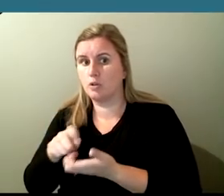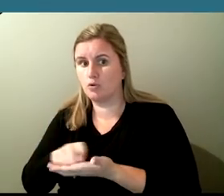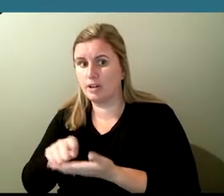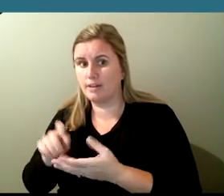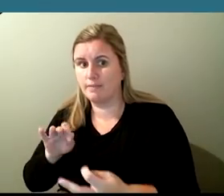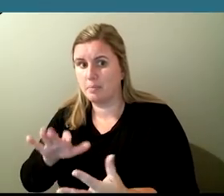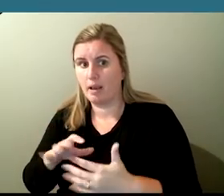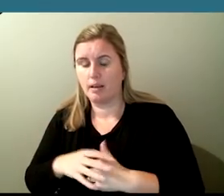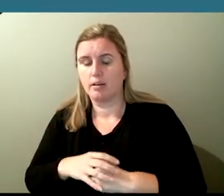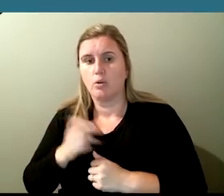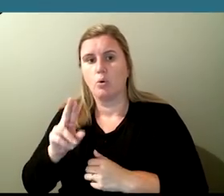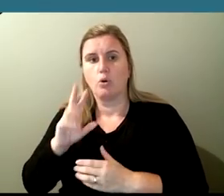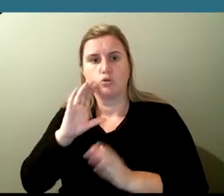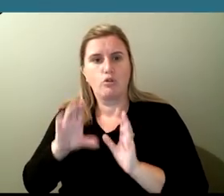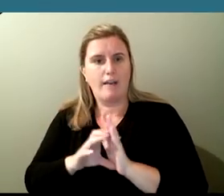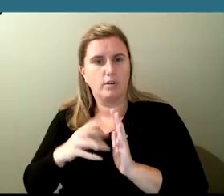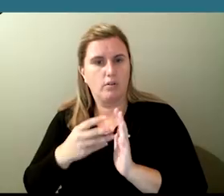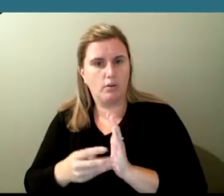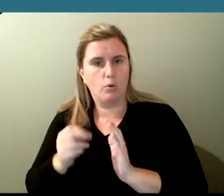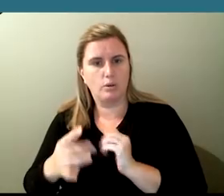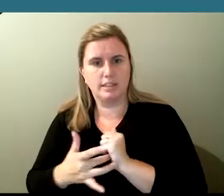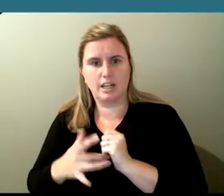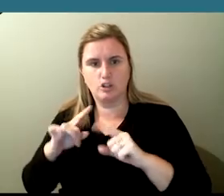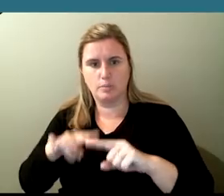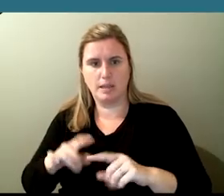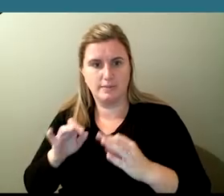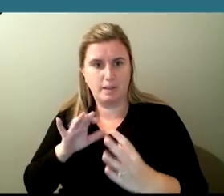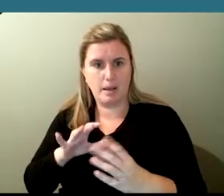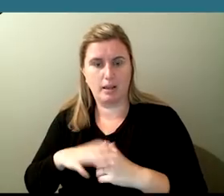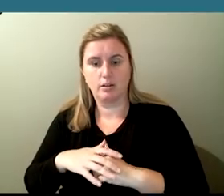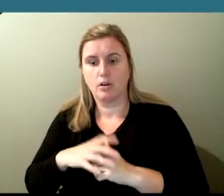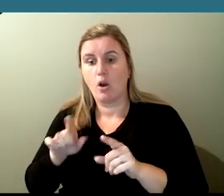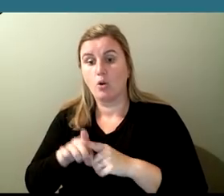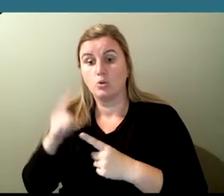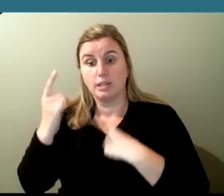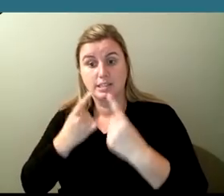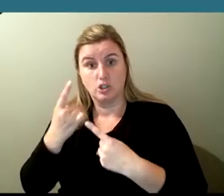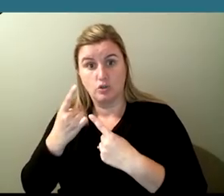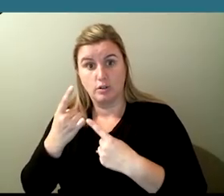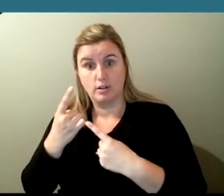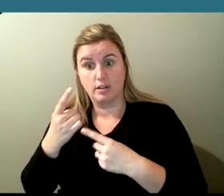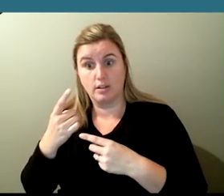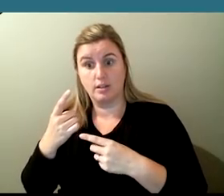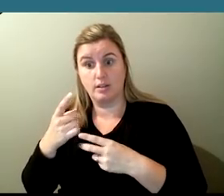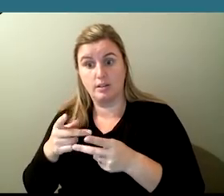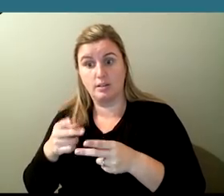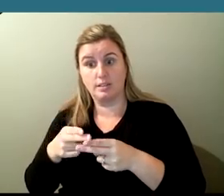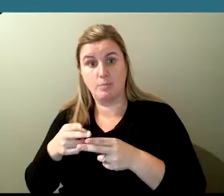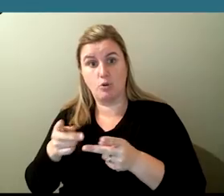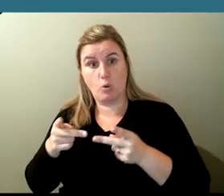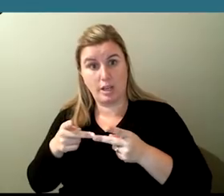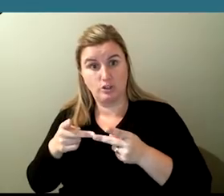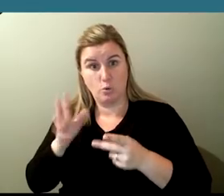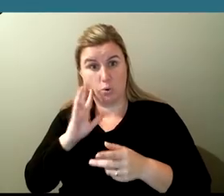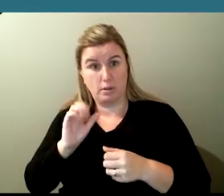feedback, or graphical feedback, or technology-based feedback? Also considering the temporal location of feedback. Am I going to be